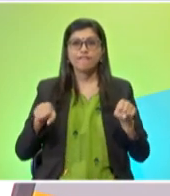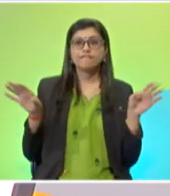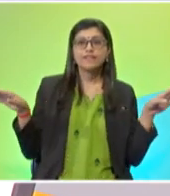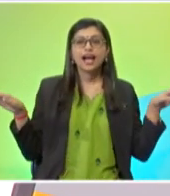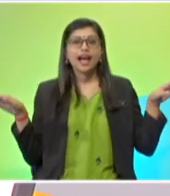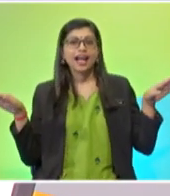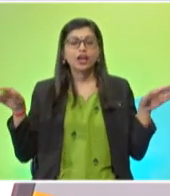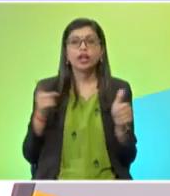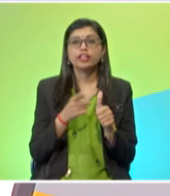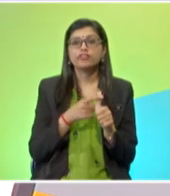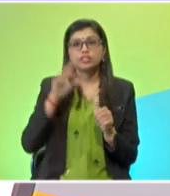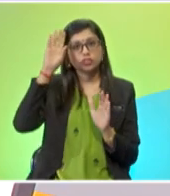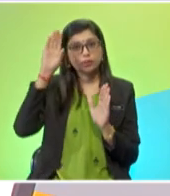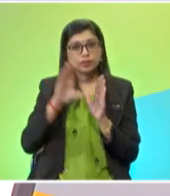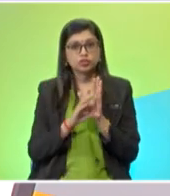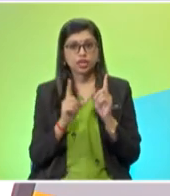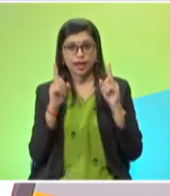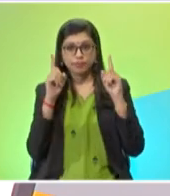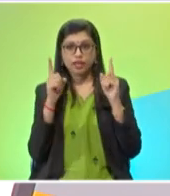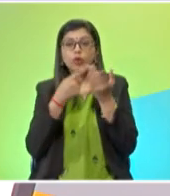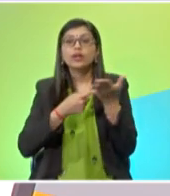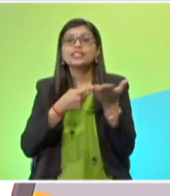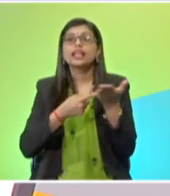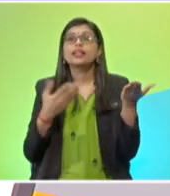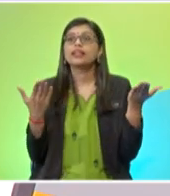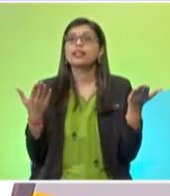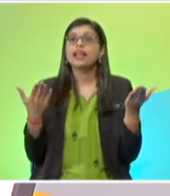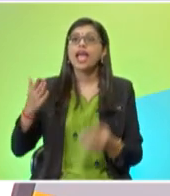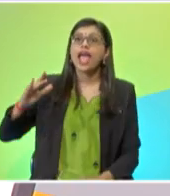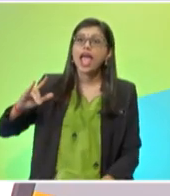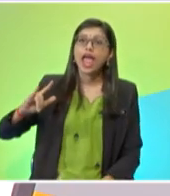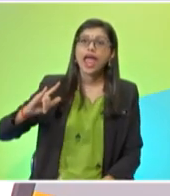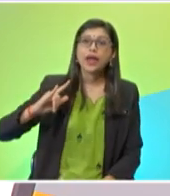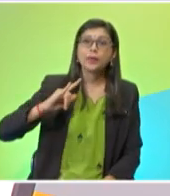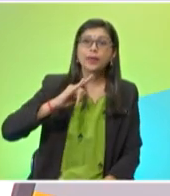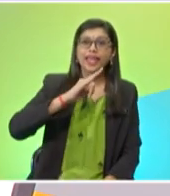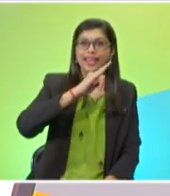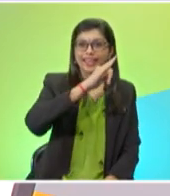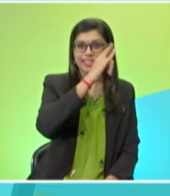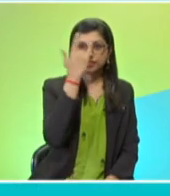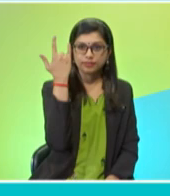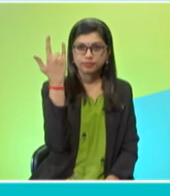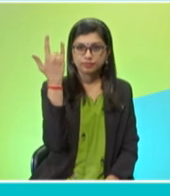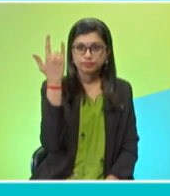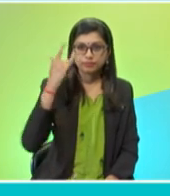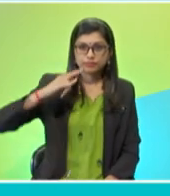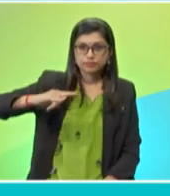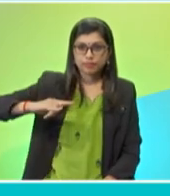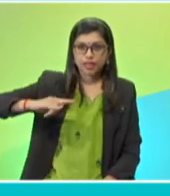Okay, we have here with us an aeroplane. An aeroplane is one of the air